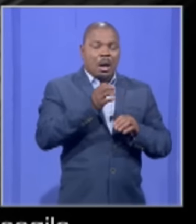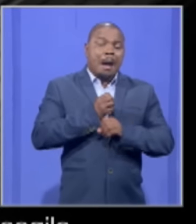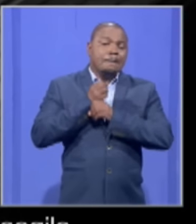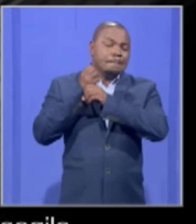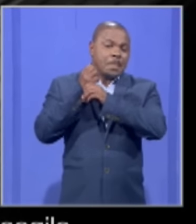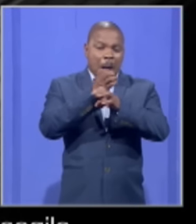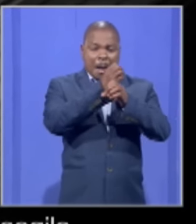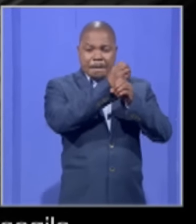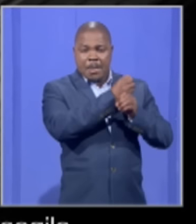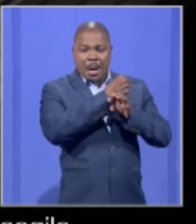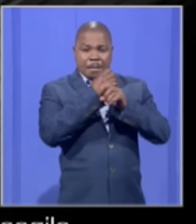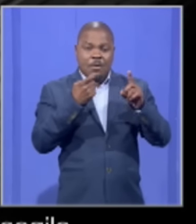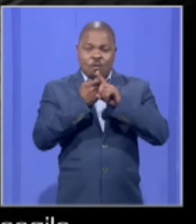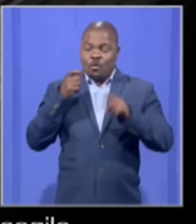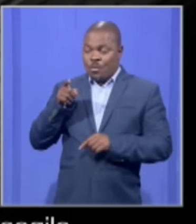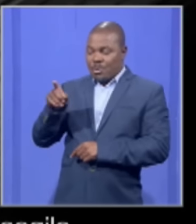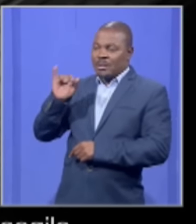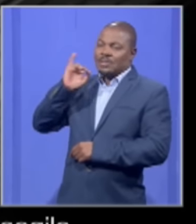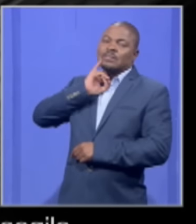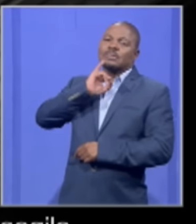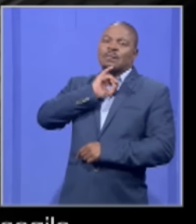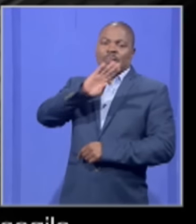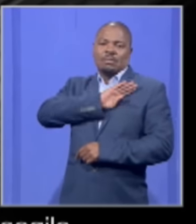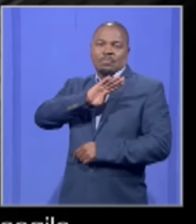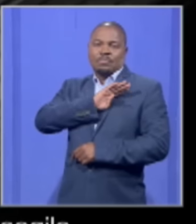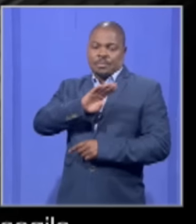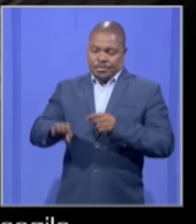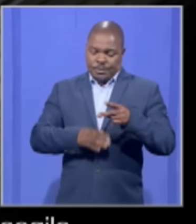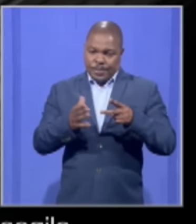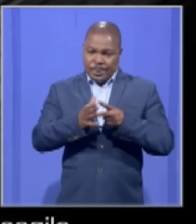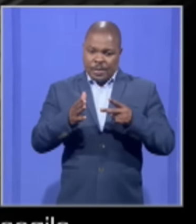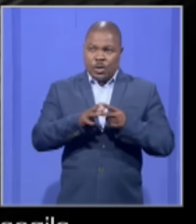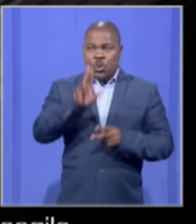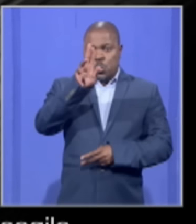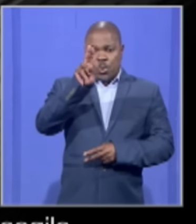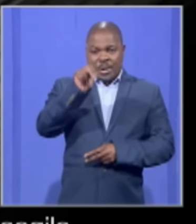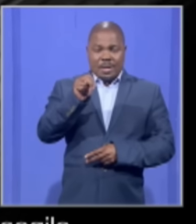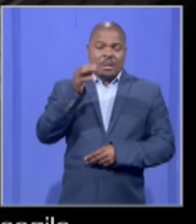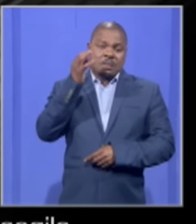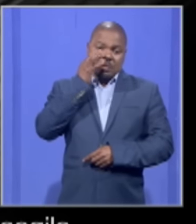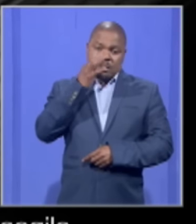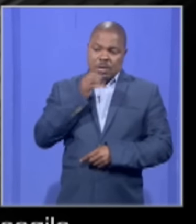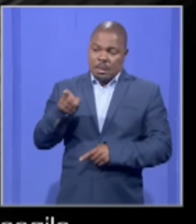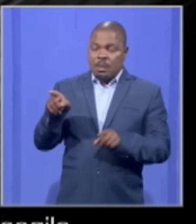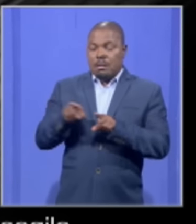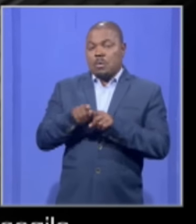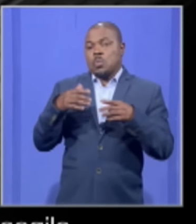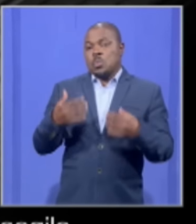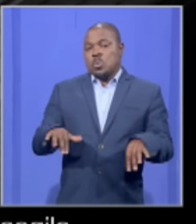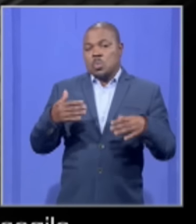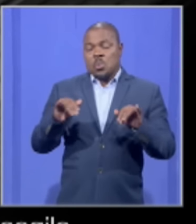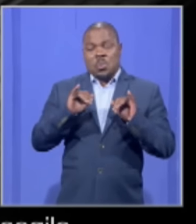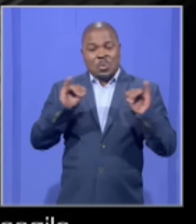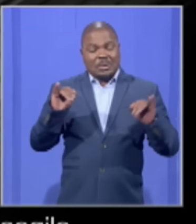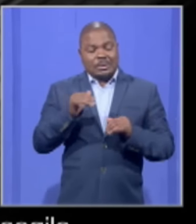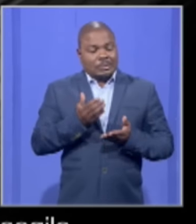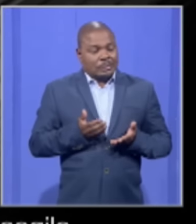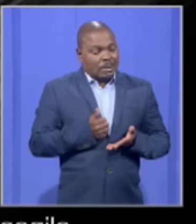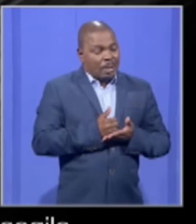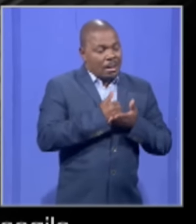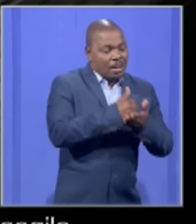ka sesole sa Israele mme ba itemogela se mokgatlho wa ditšhaba kopano o se tlhalositseng e le phitlhelelo e sa lekanang ya thuso